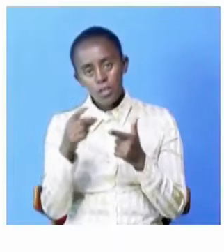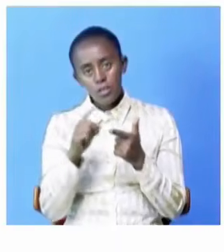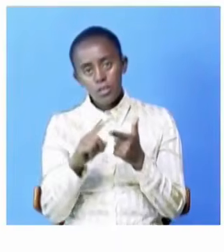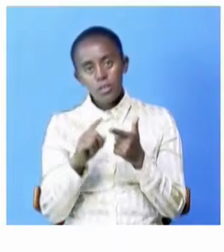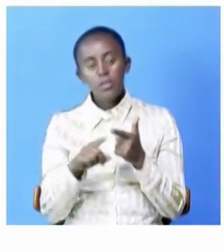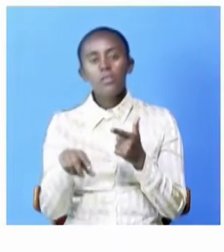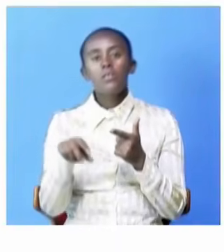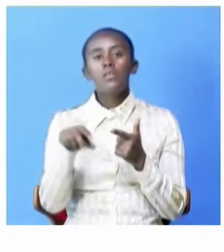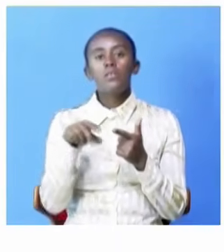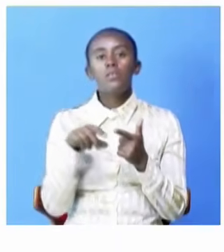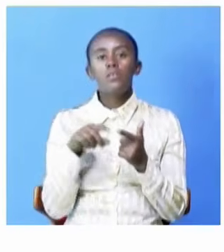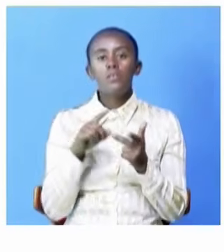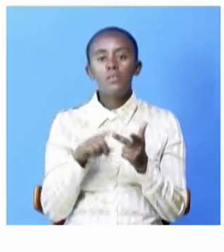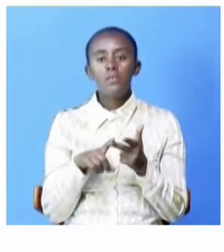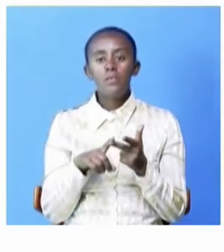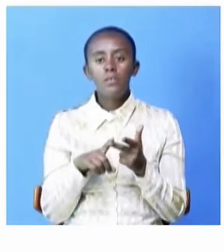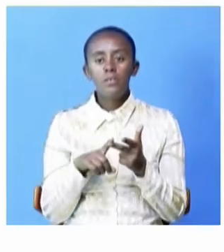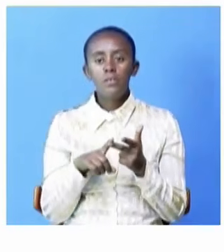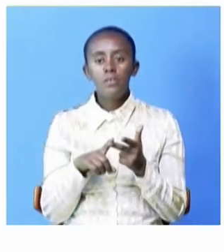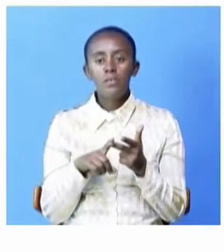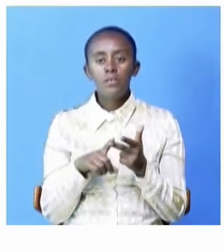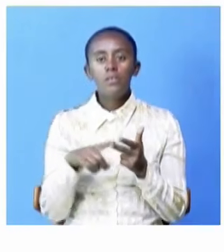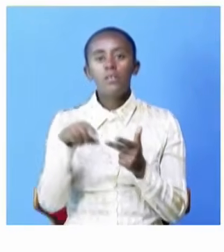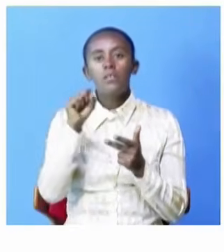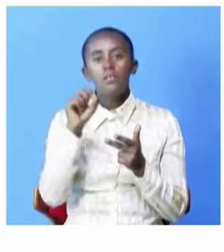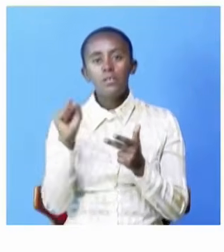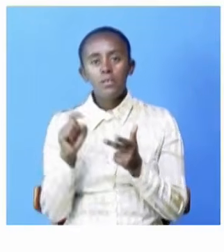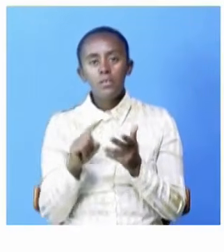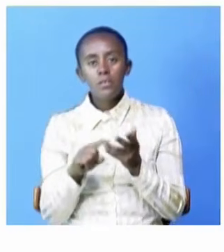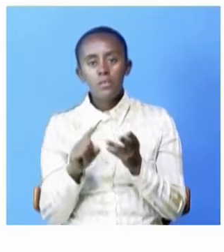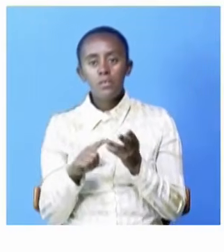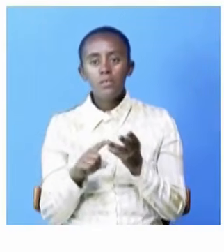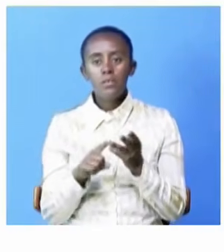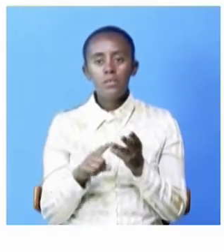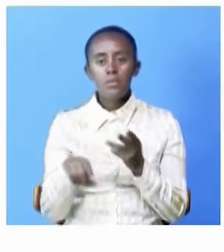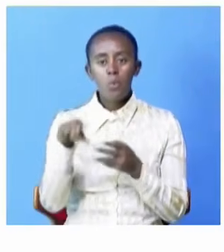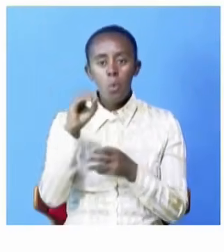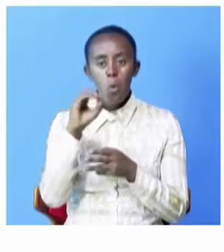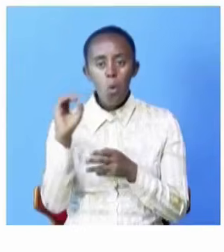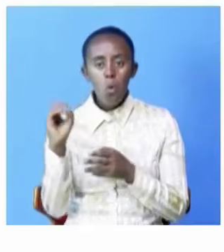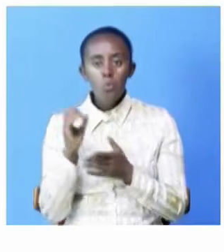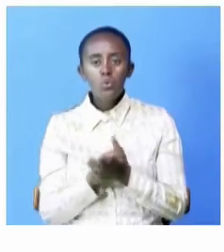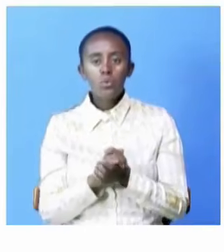double Z's, double S's, O's.